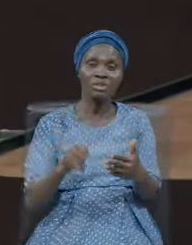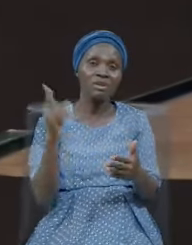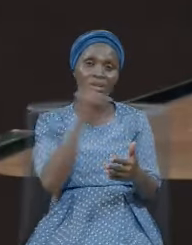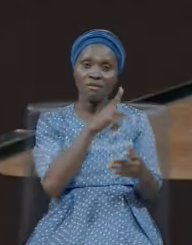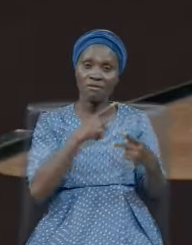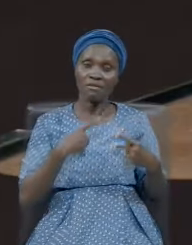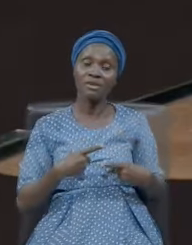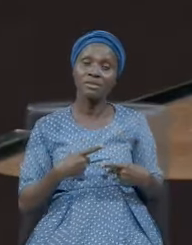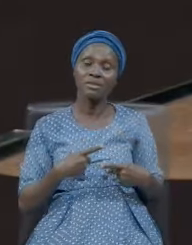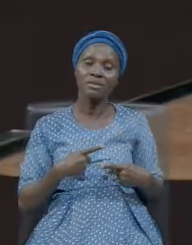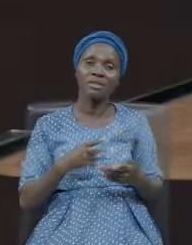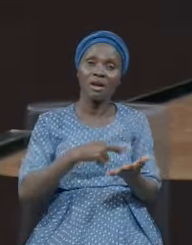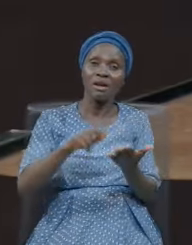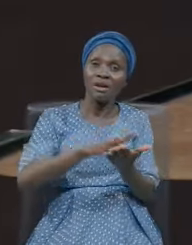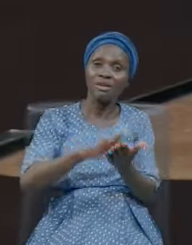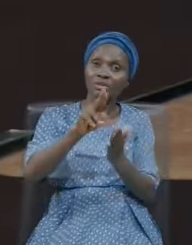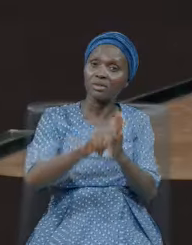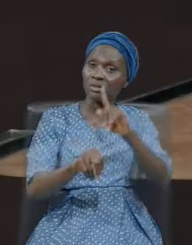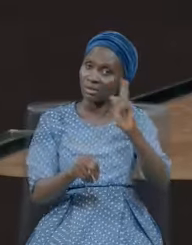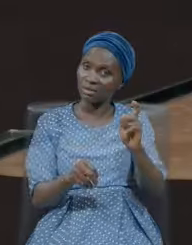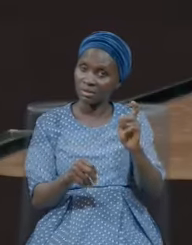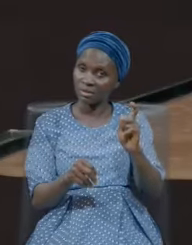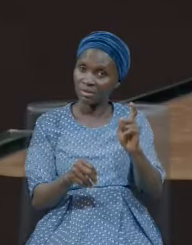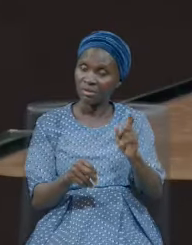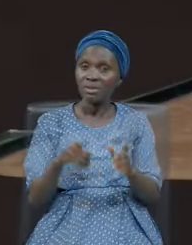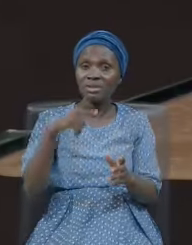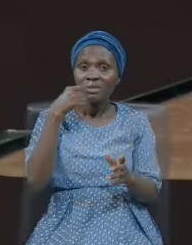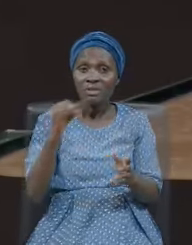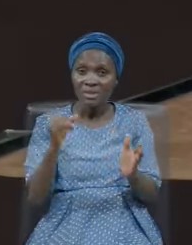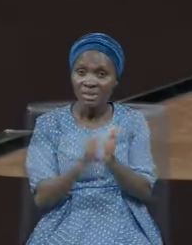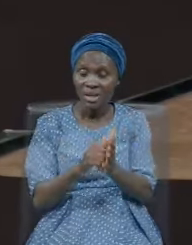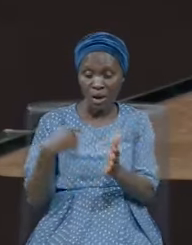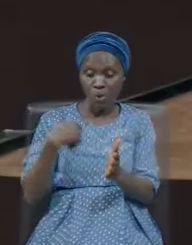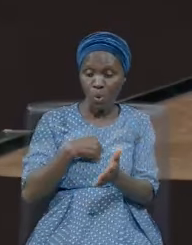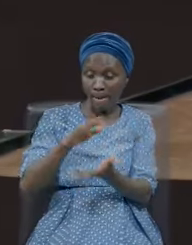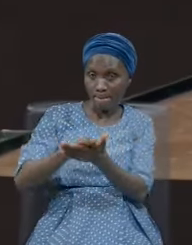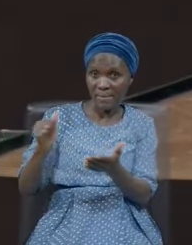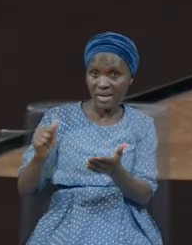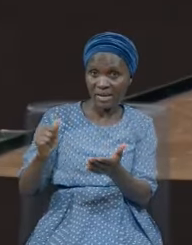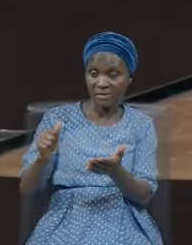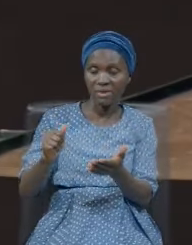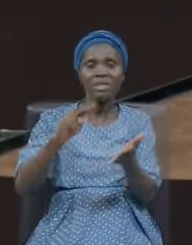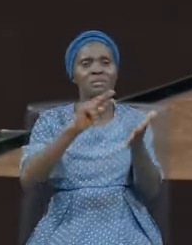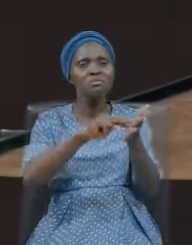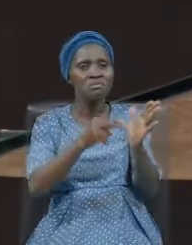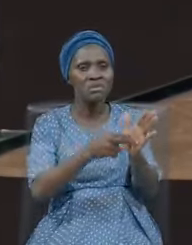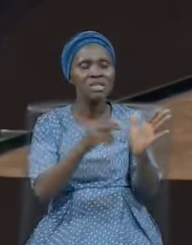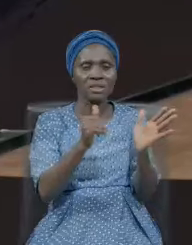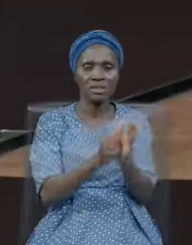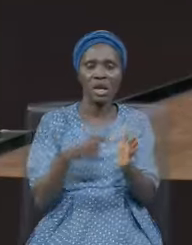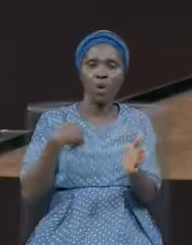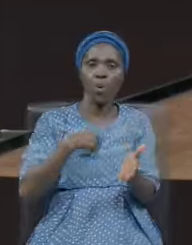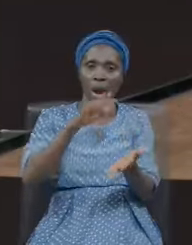God? Saying that we believe means that we accept the word of God. God and